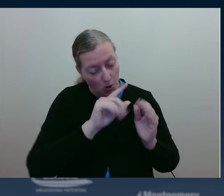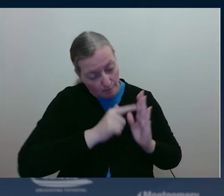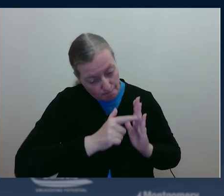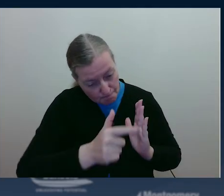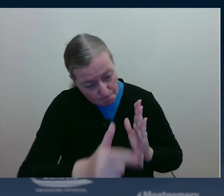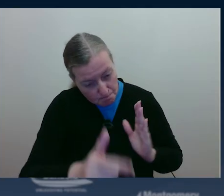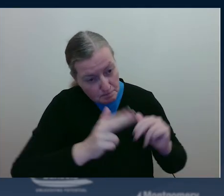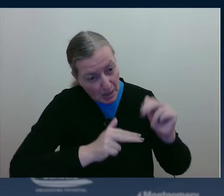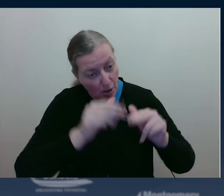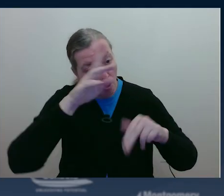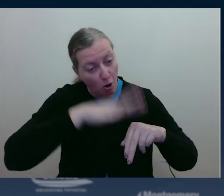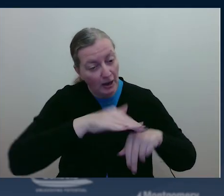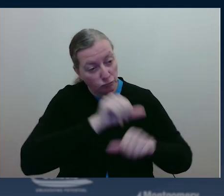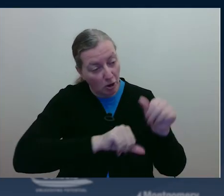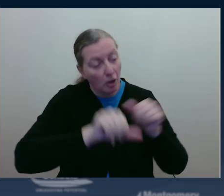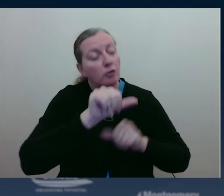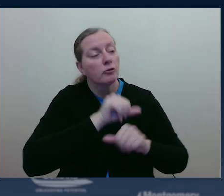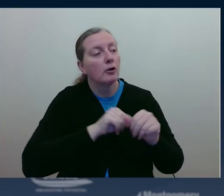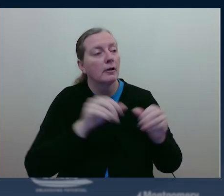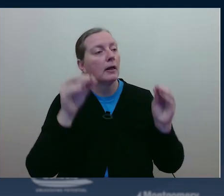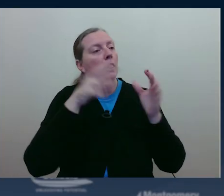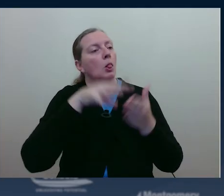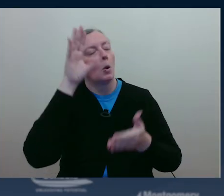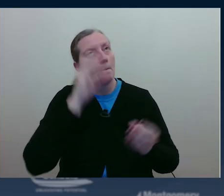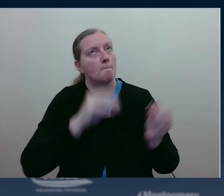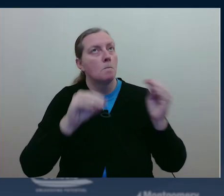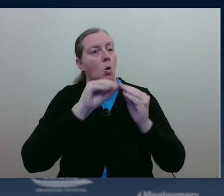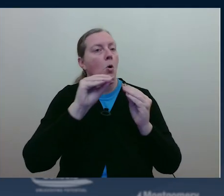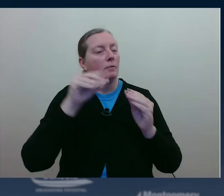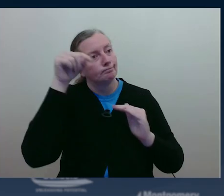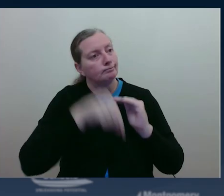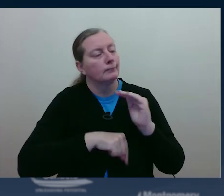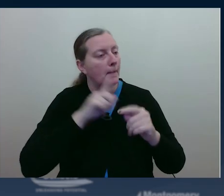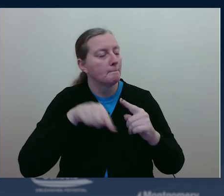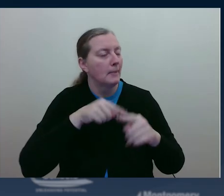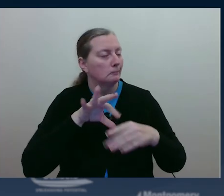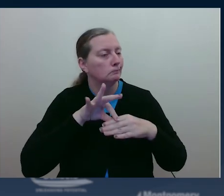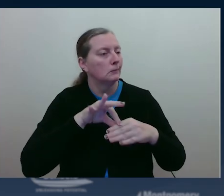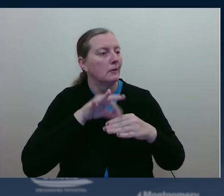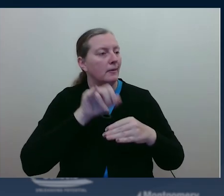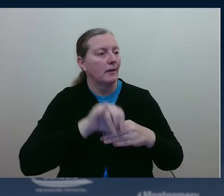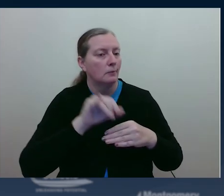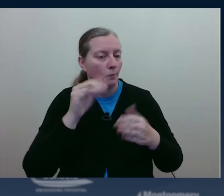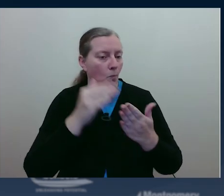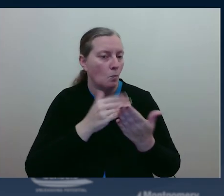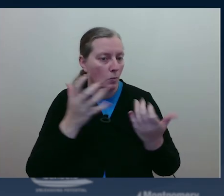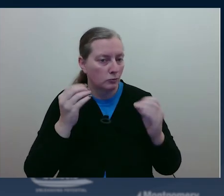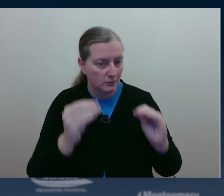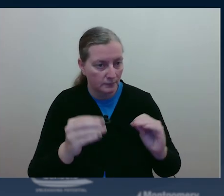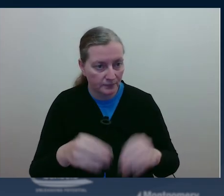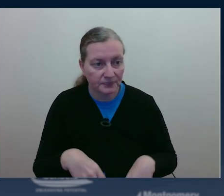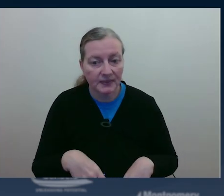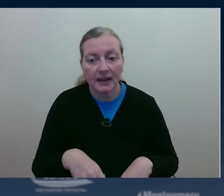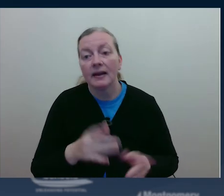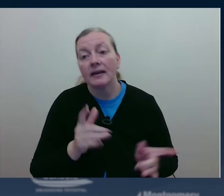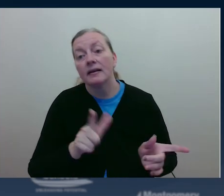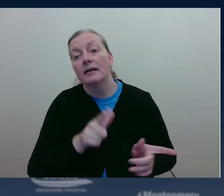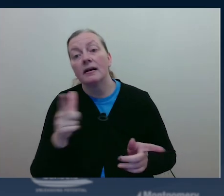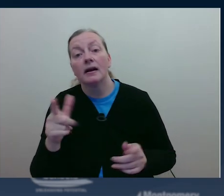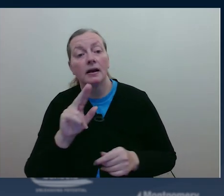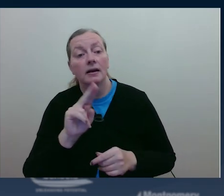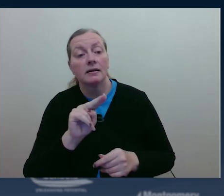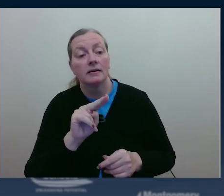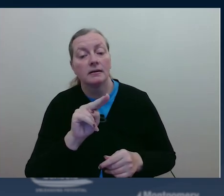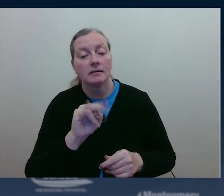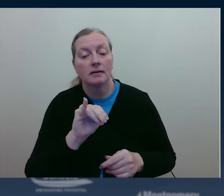So let's take a closer look at Anita's choice. I'd like to pass it to Nicola, who will talk with you a little bit about the